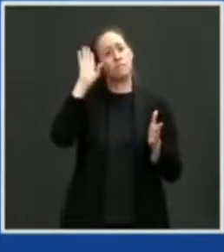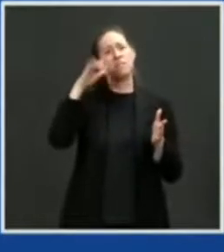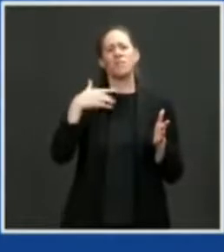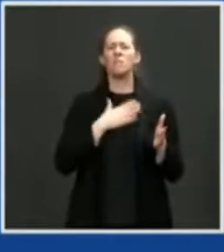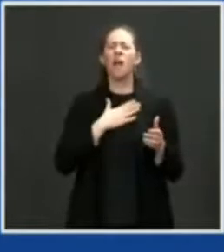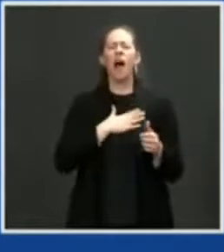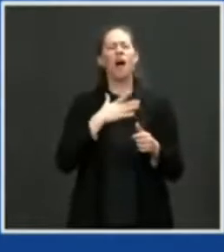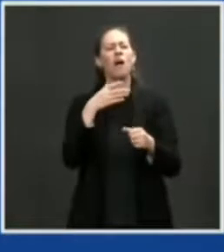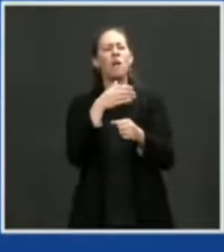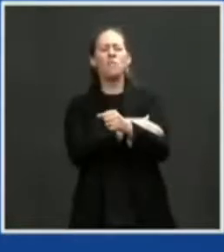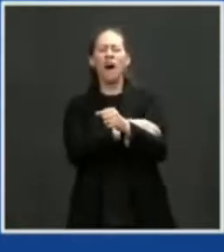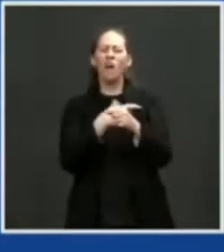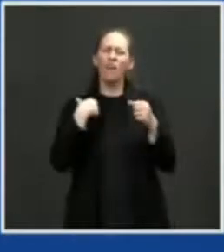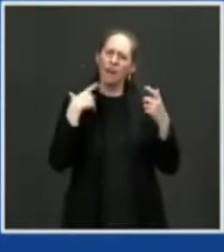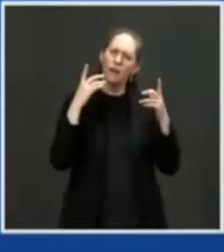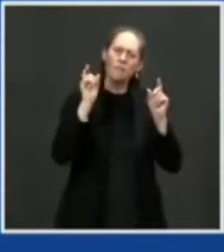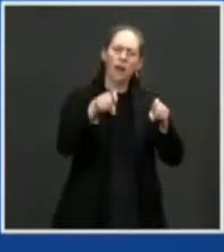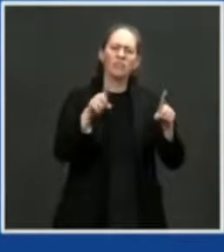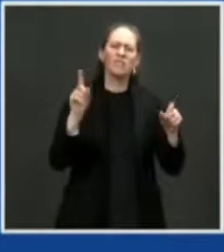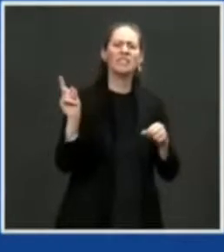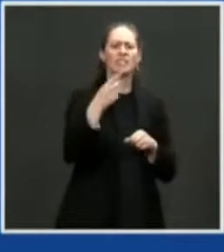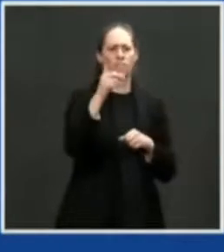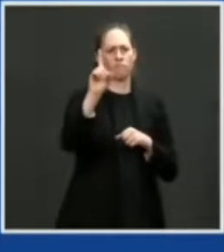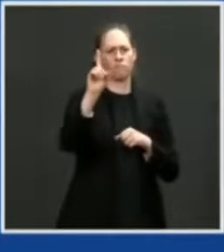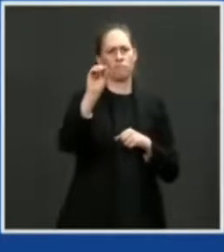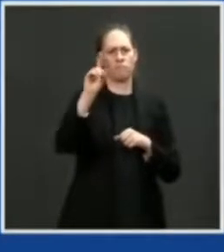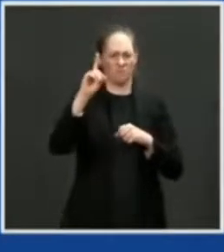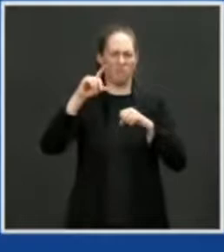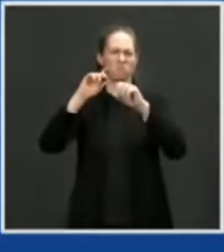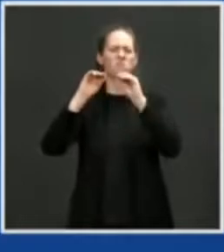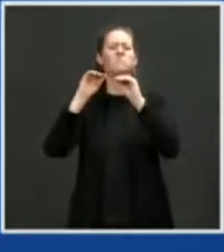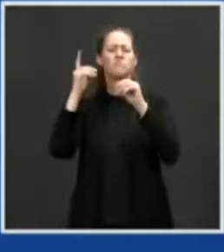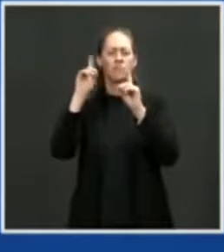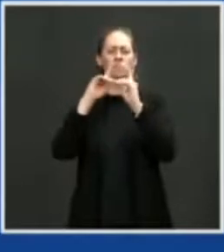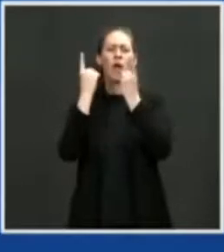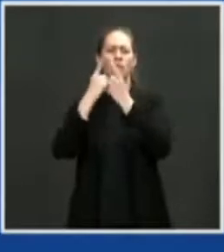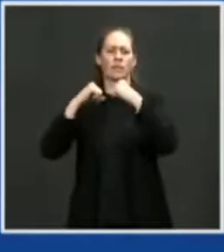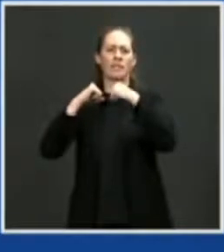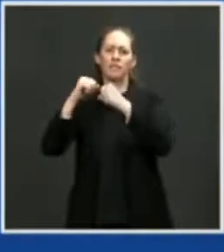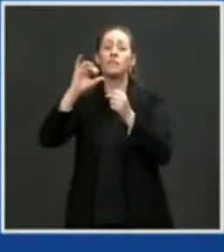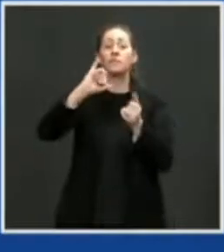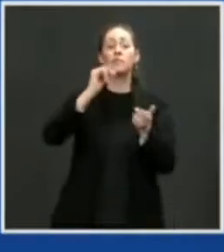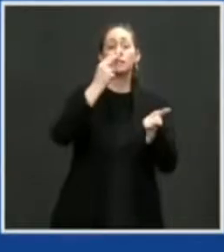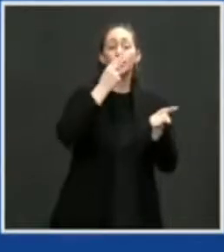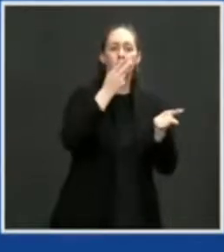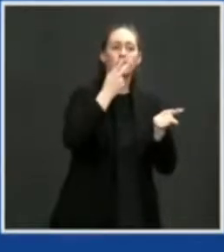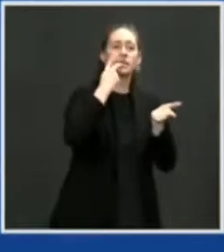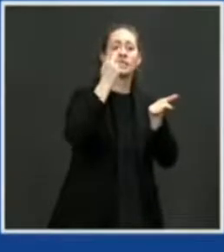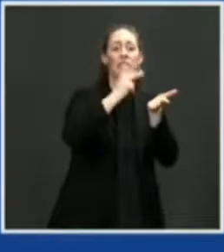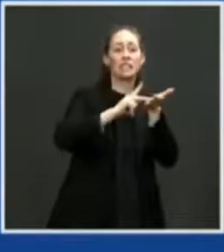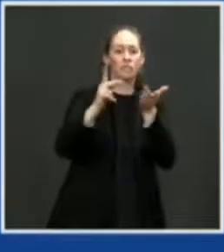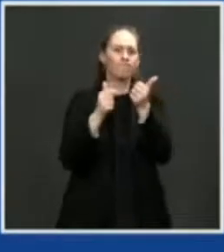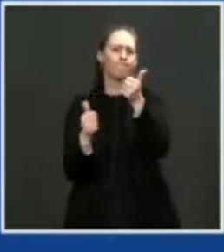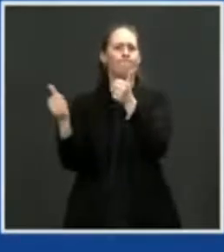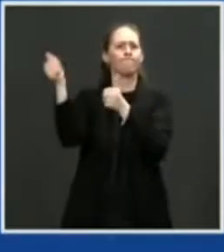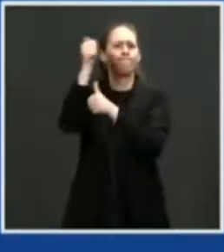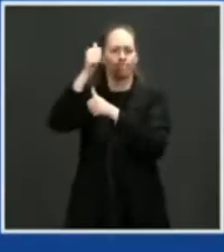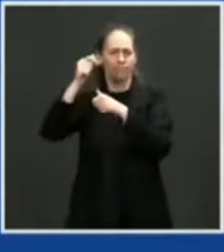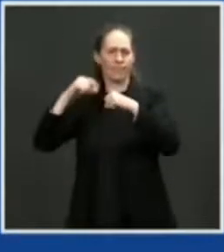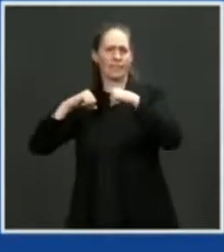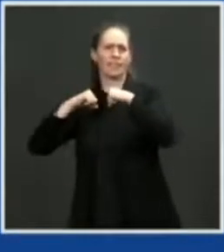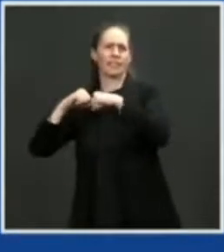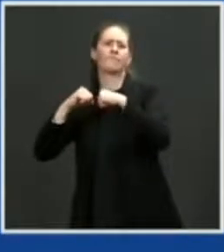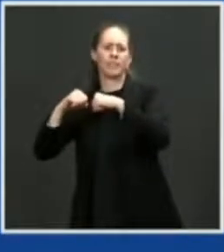Defense Department, and all the resources the Secretary of Defense has just made available Fort Bliss